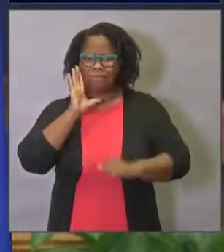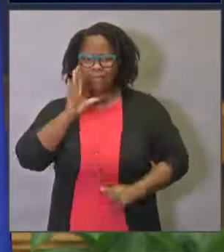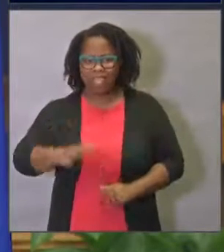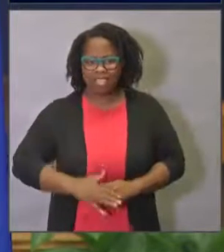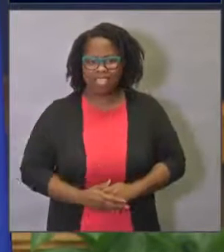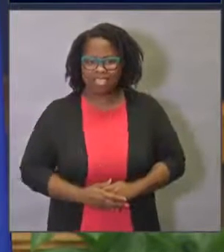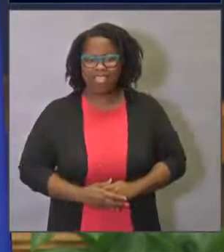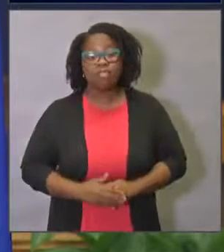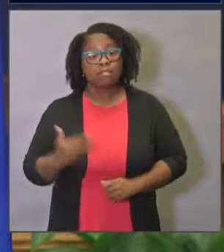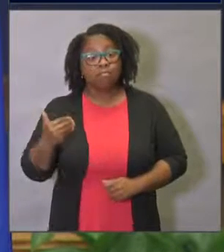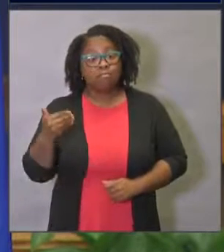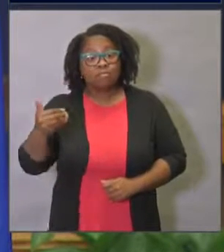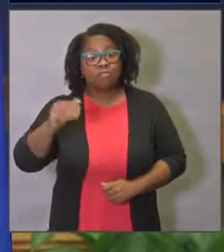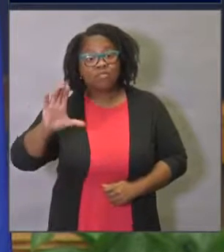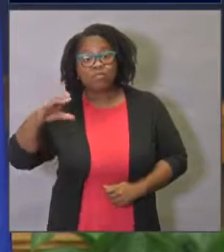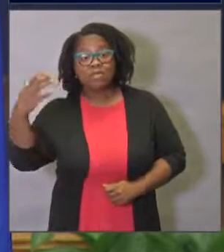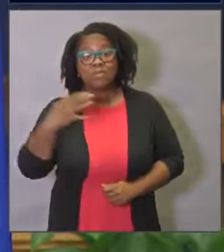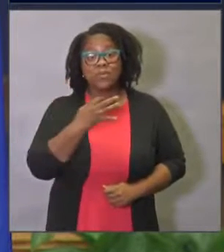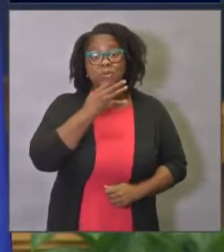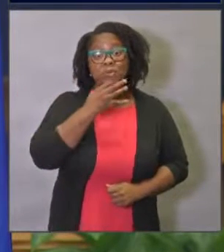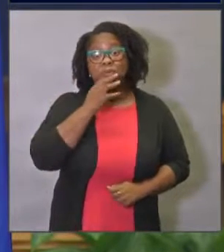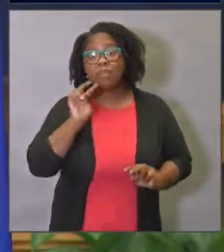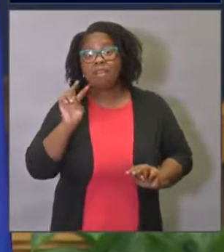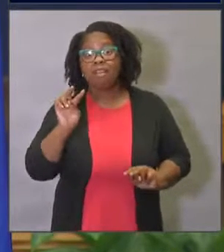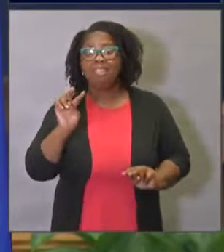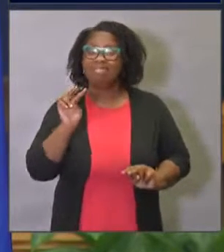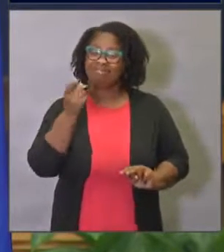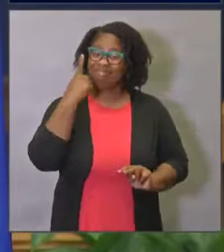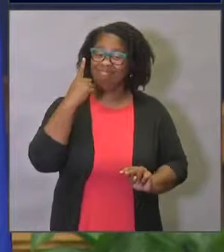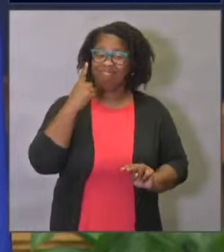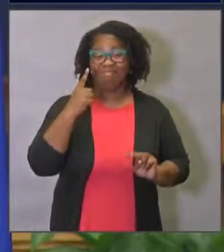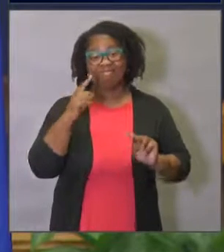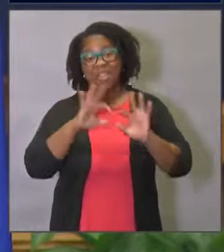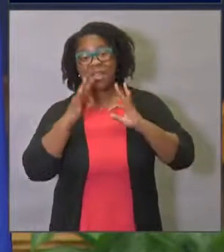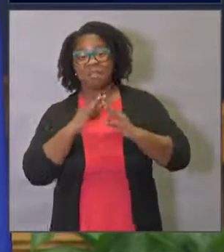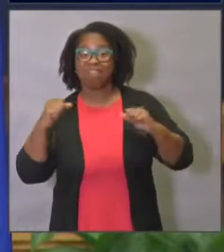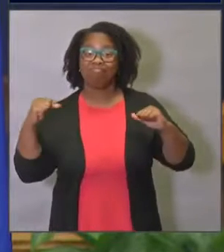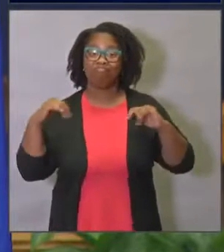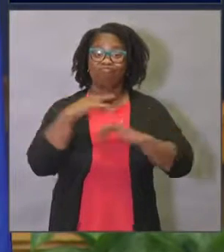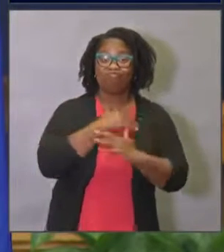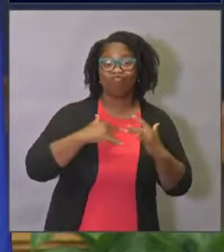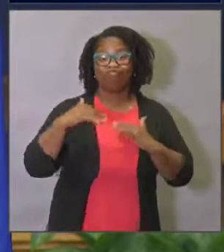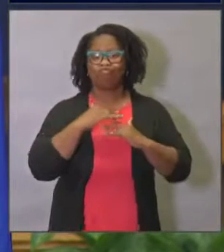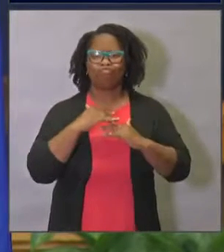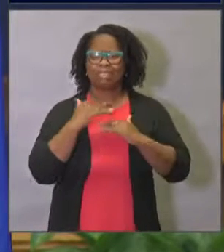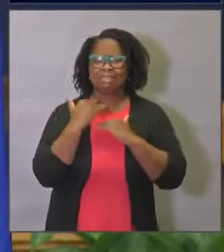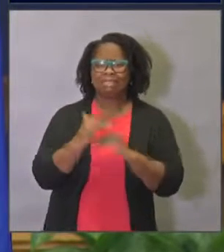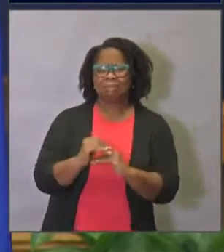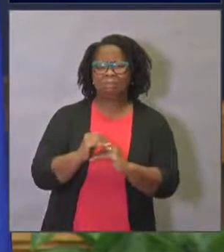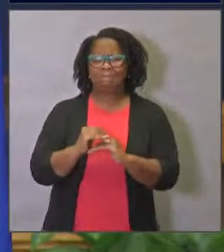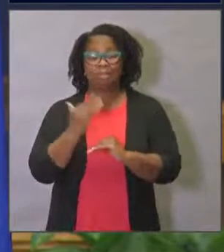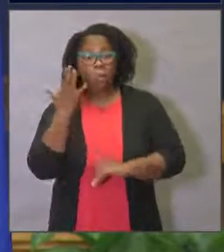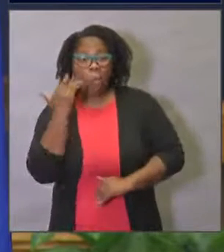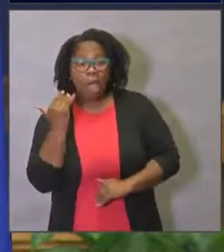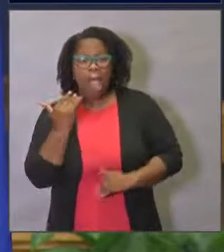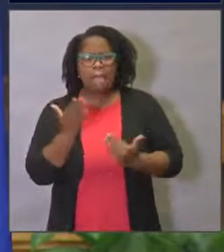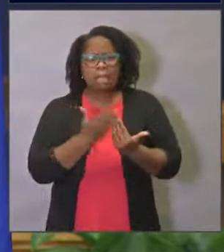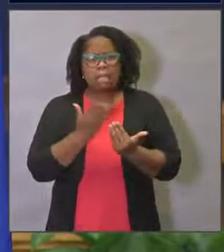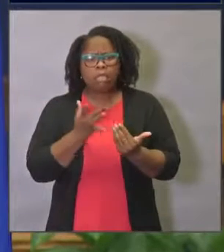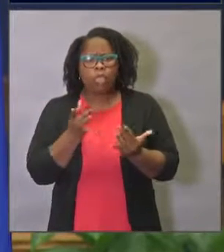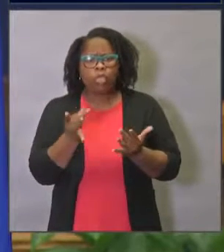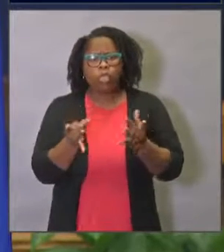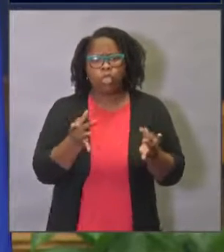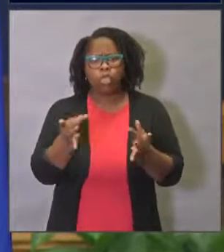Just as Christmas is coming, we must try to limit family gatherings where the virus is easily spread. Doing so can save so